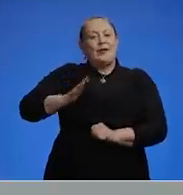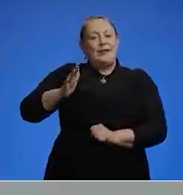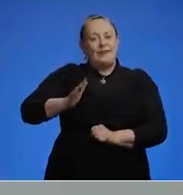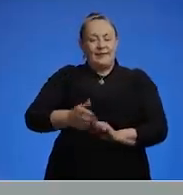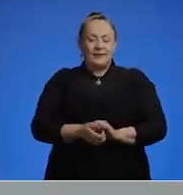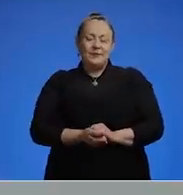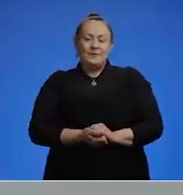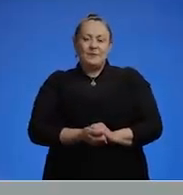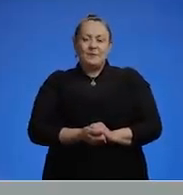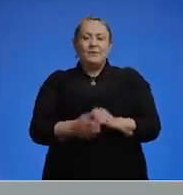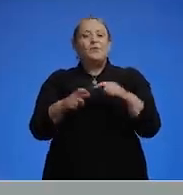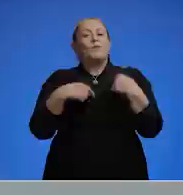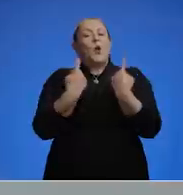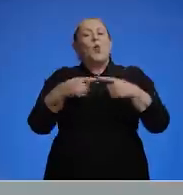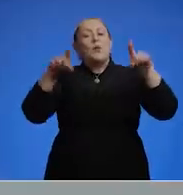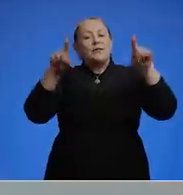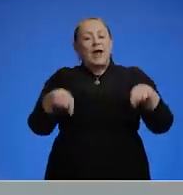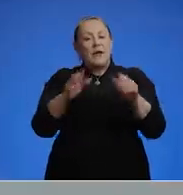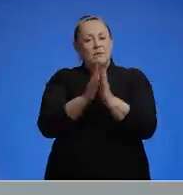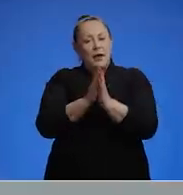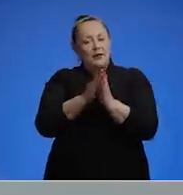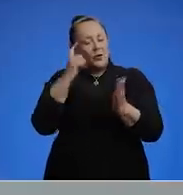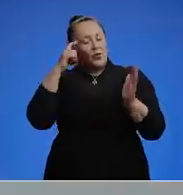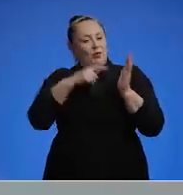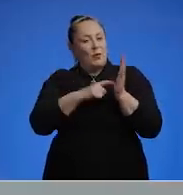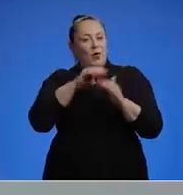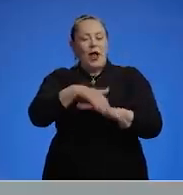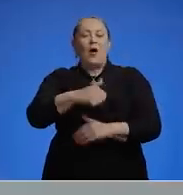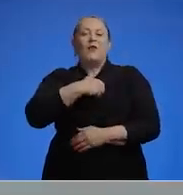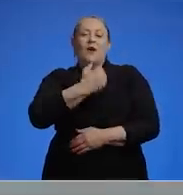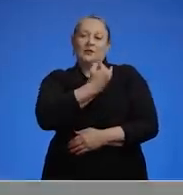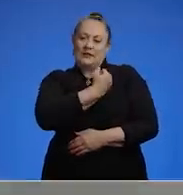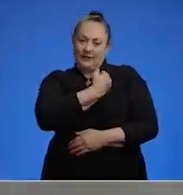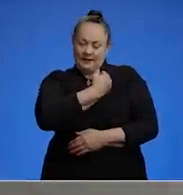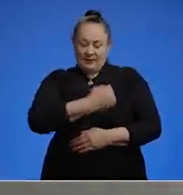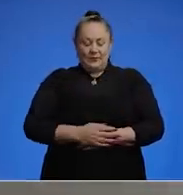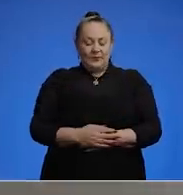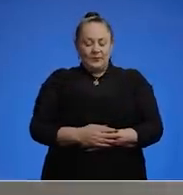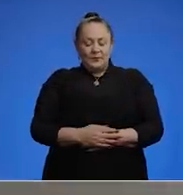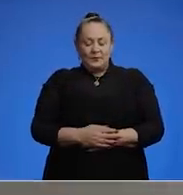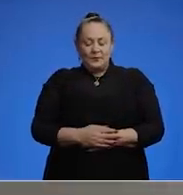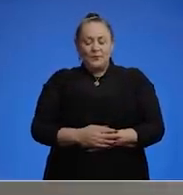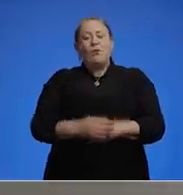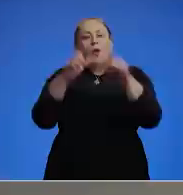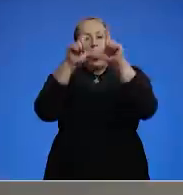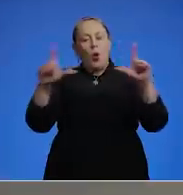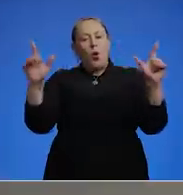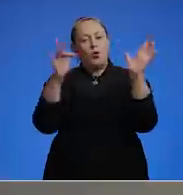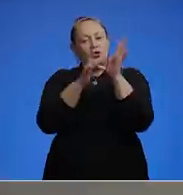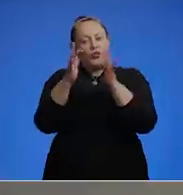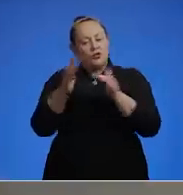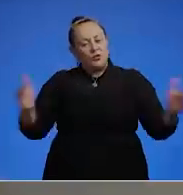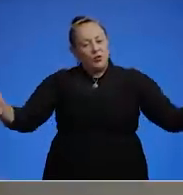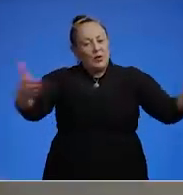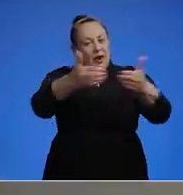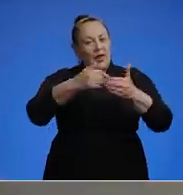needs. And as we begin our Mass, we call to mind our sins. Lord Jesus, you came to gather the nations